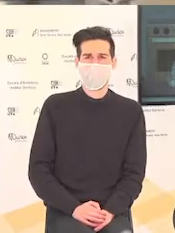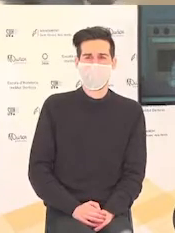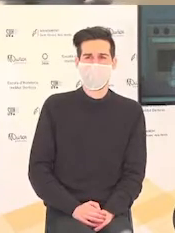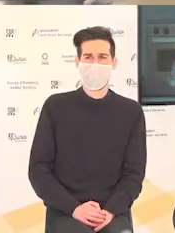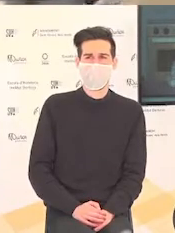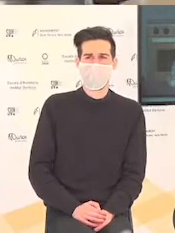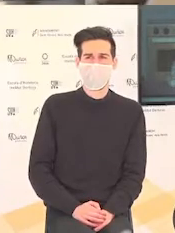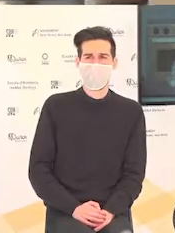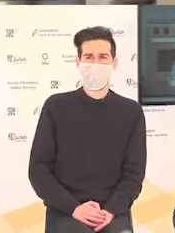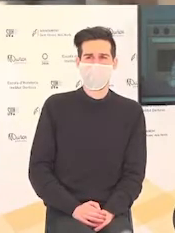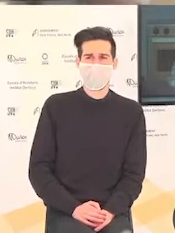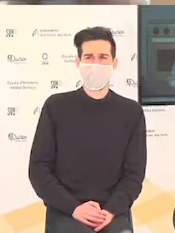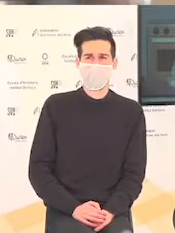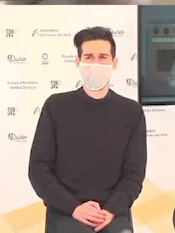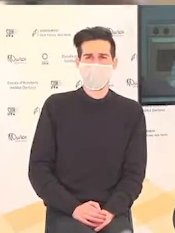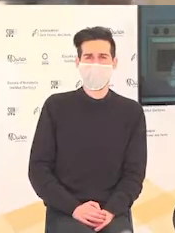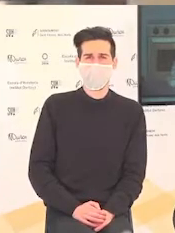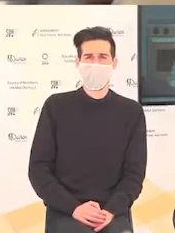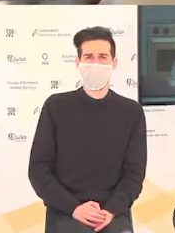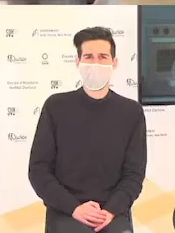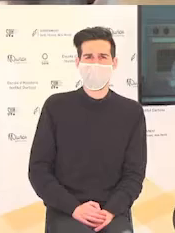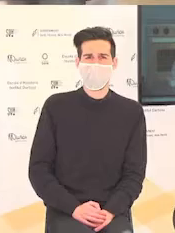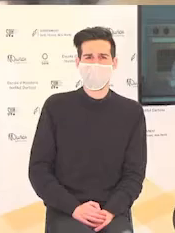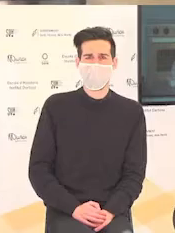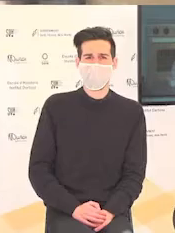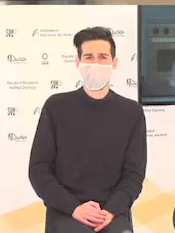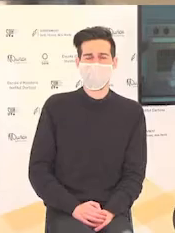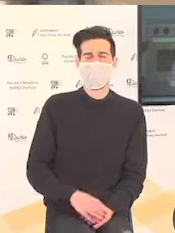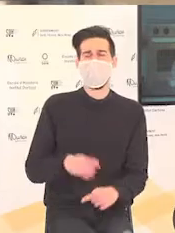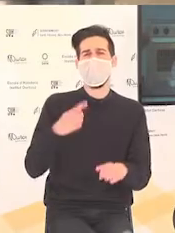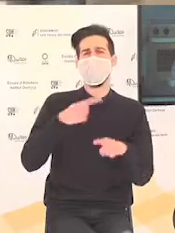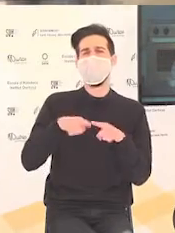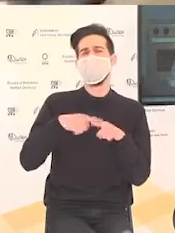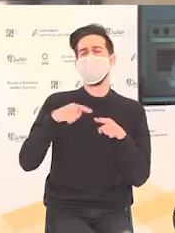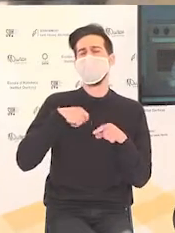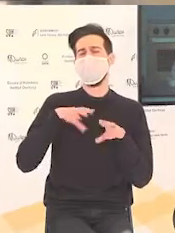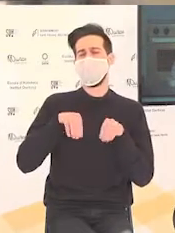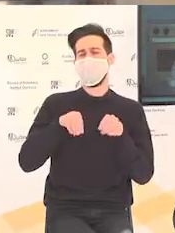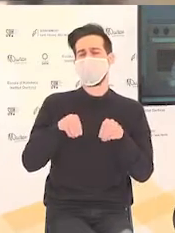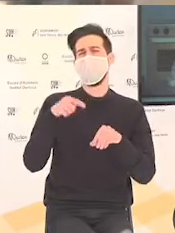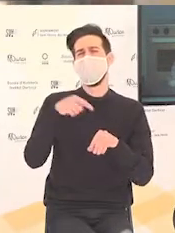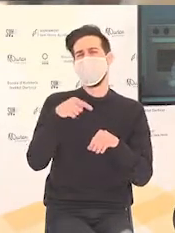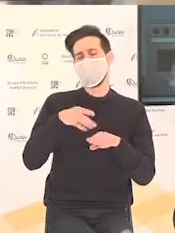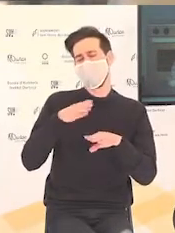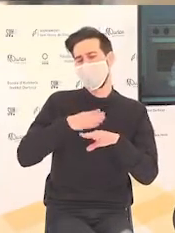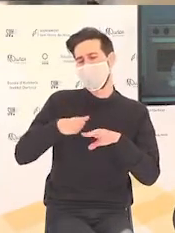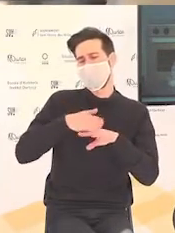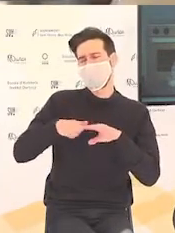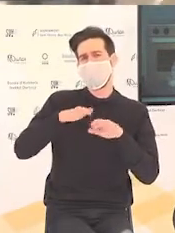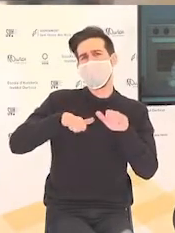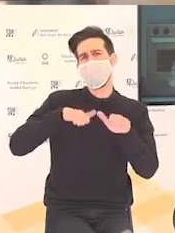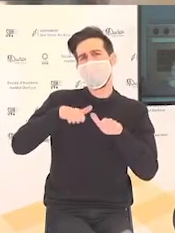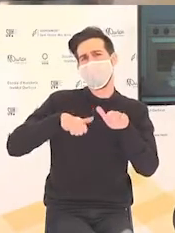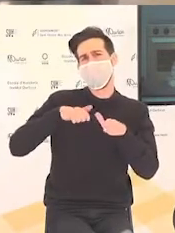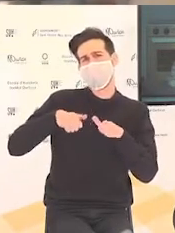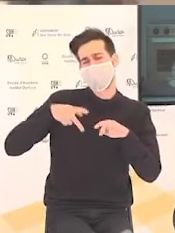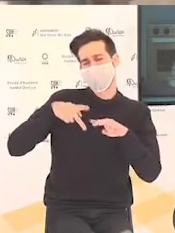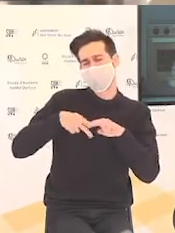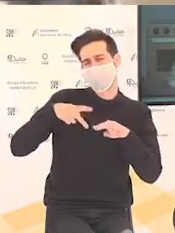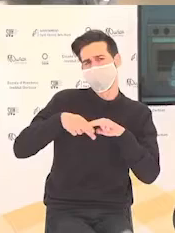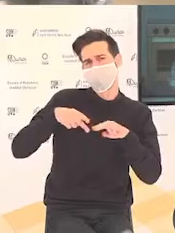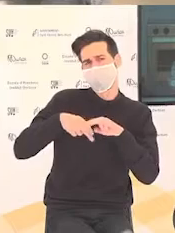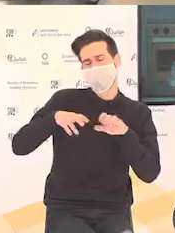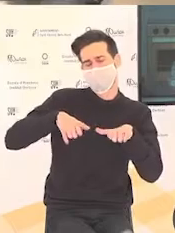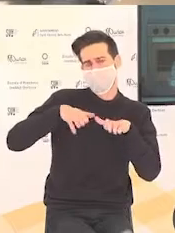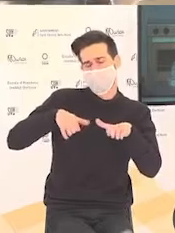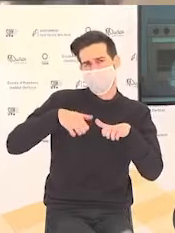The reason why I'm using a dough cutter. ¿Por qué utilizo este cortador de masa? I want to have a really, really big